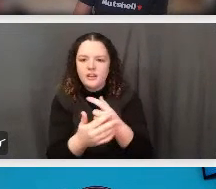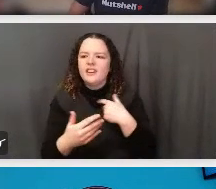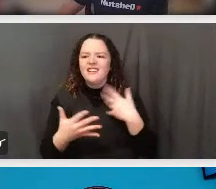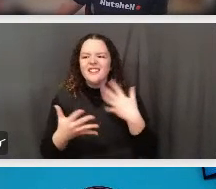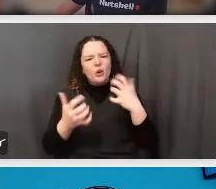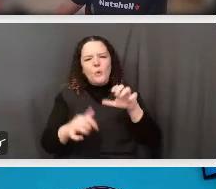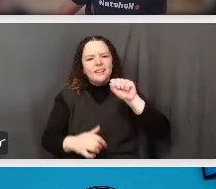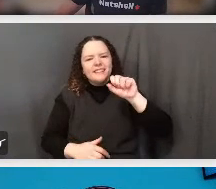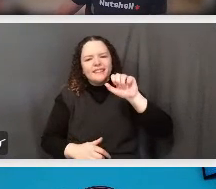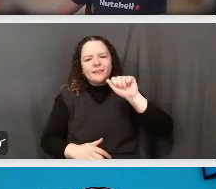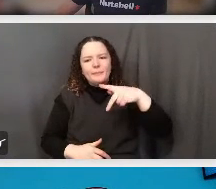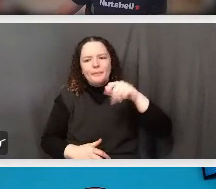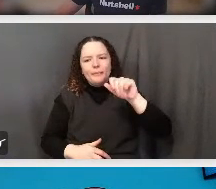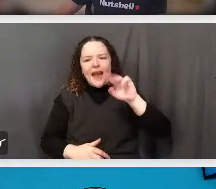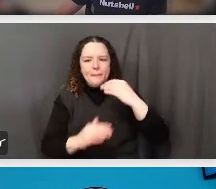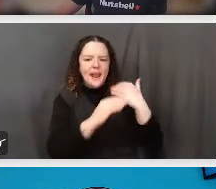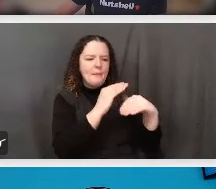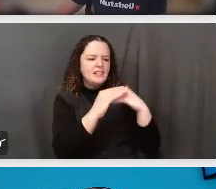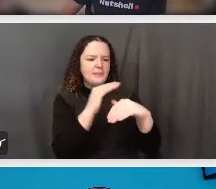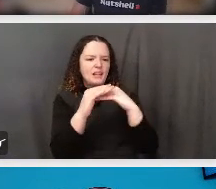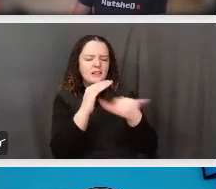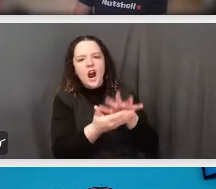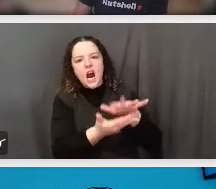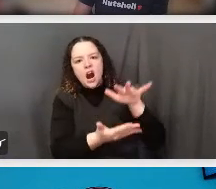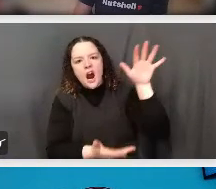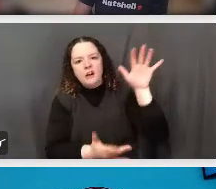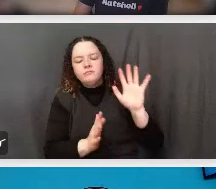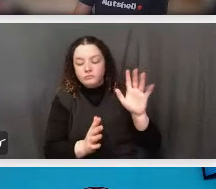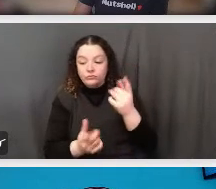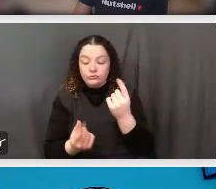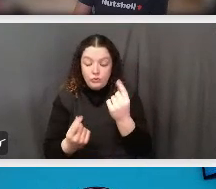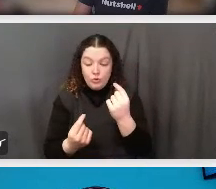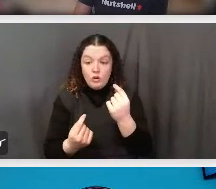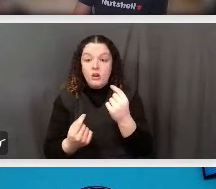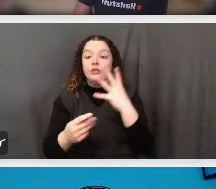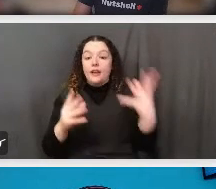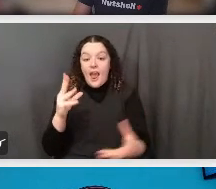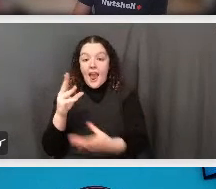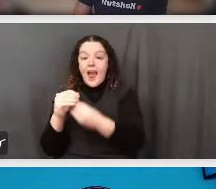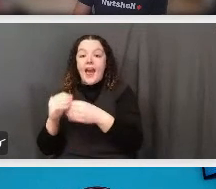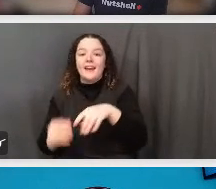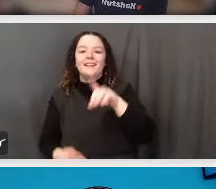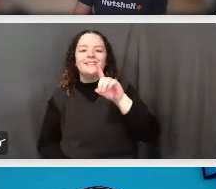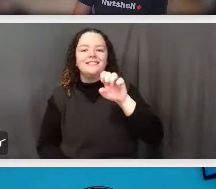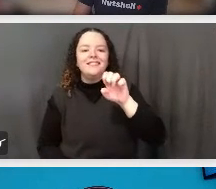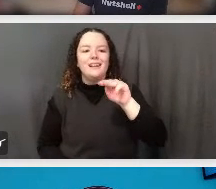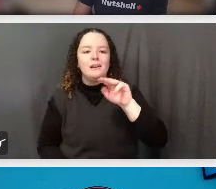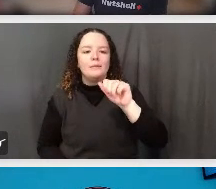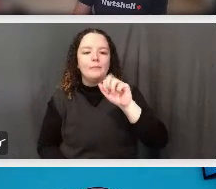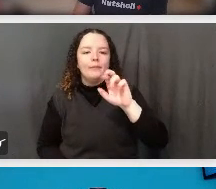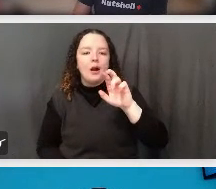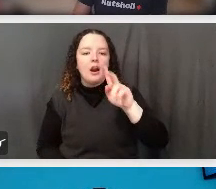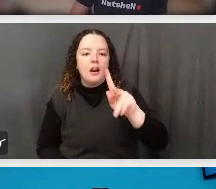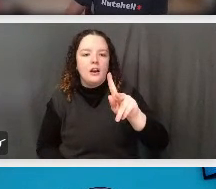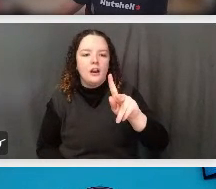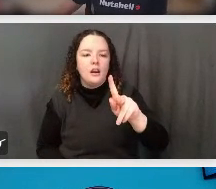hitting subscribers' inboxes. And the way that they want you to do this is by adding additional DMARC records to your DNS platform